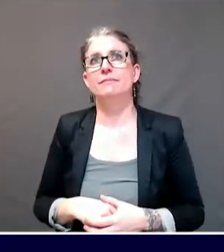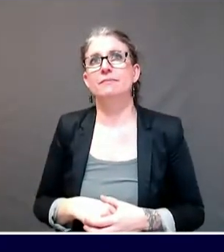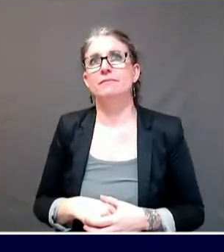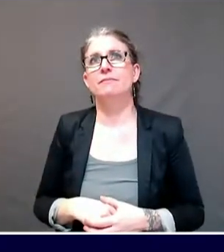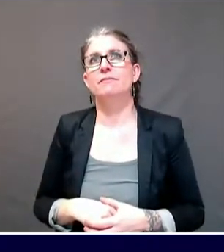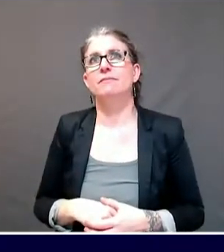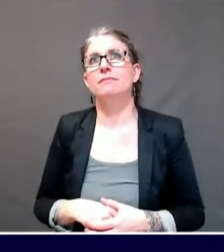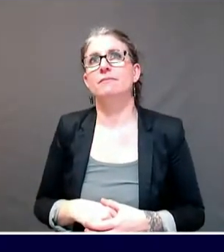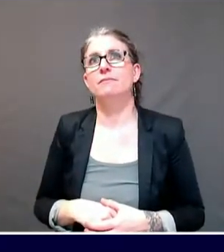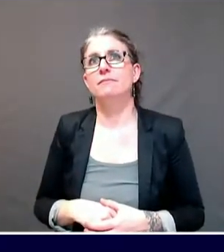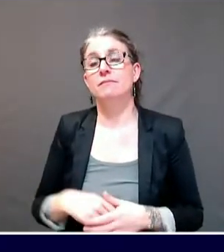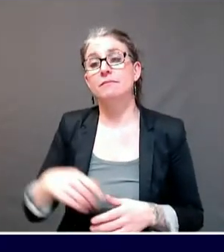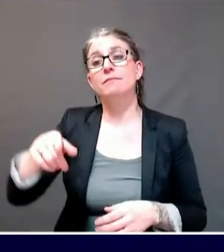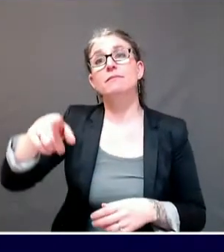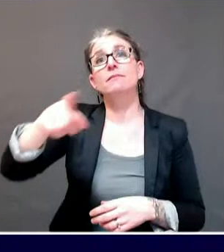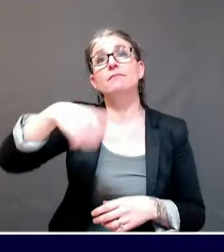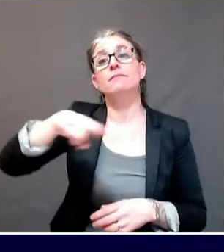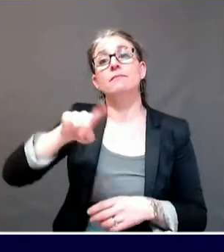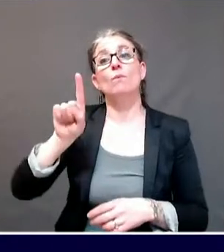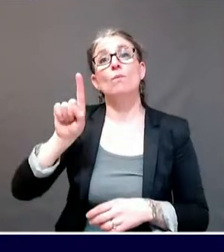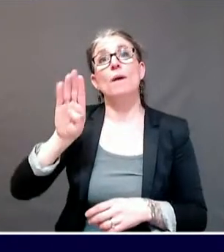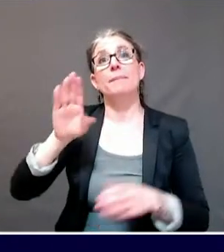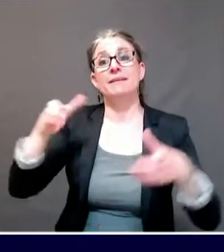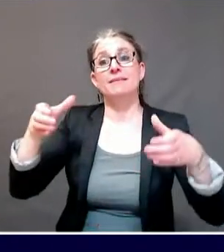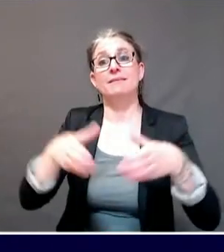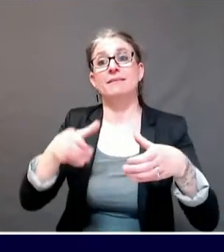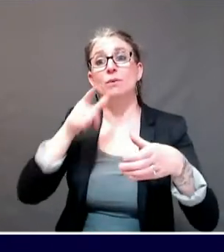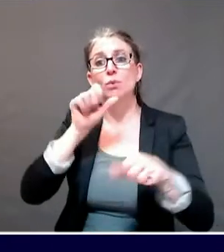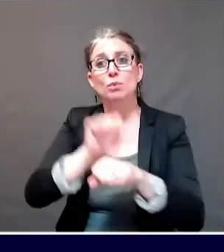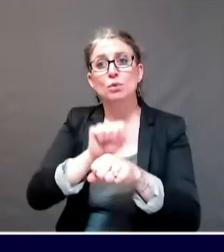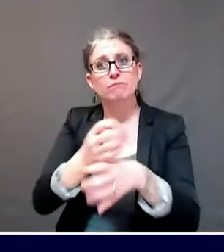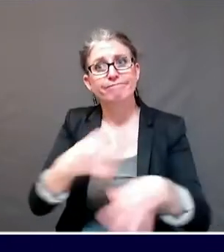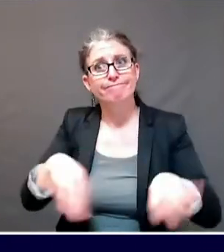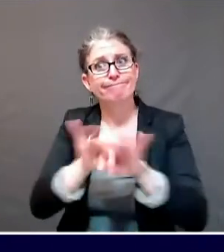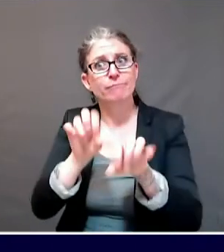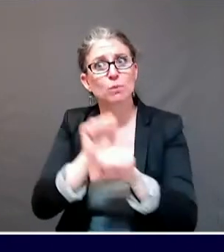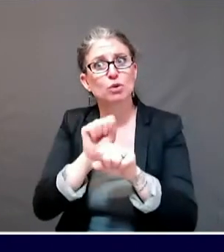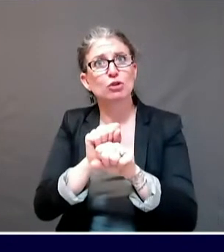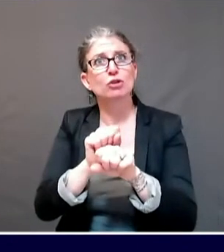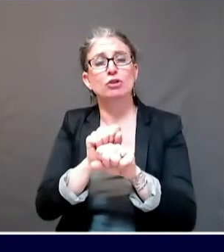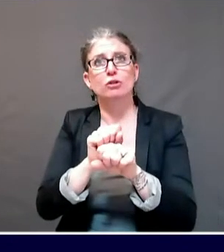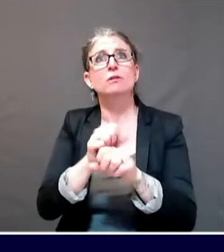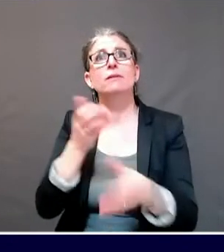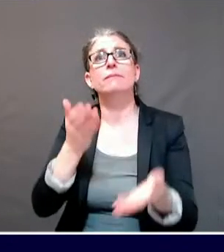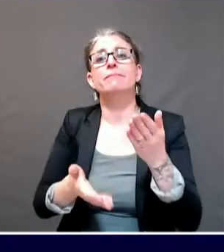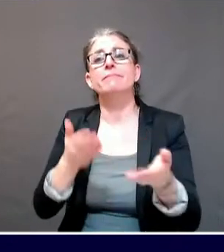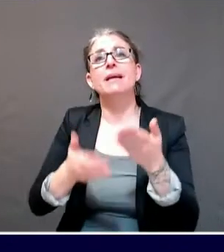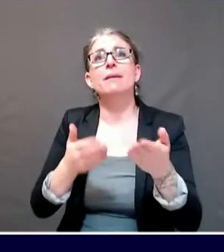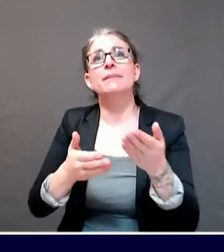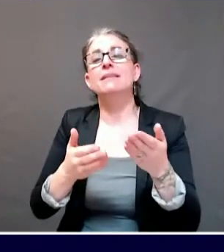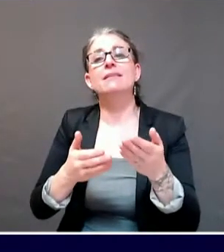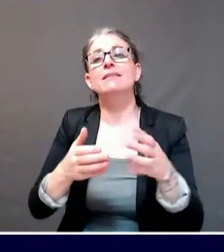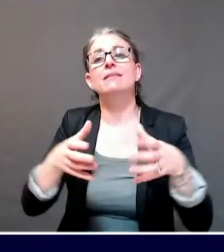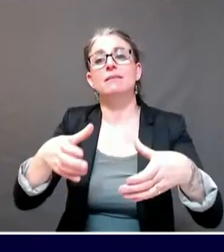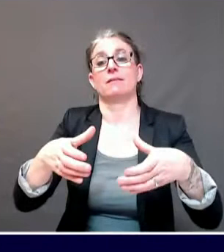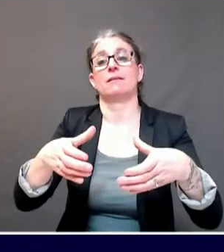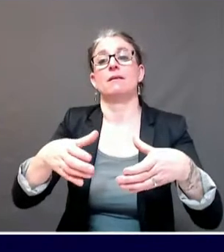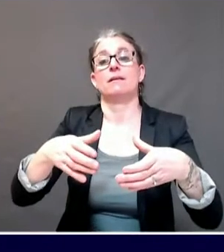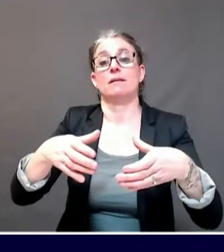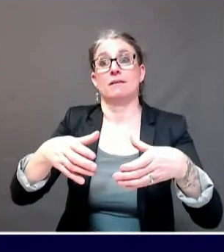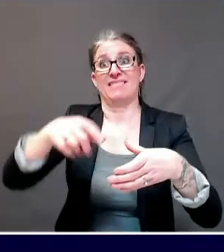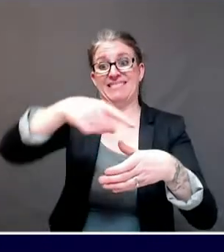very, very highest risk of exposure, and then move similarly as we did with 1A, where we started with a